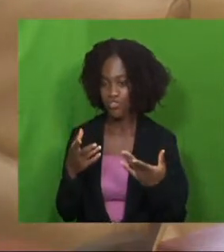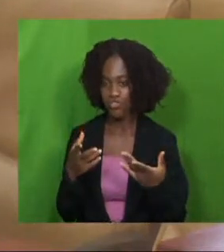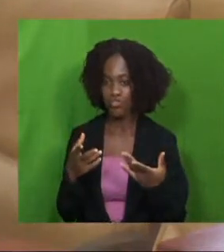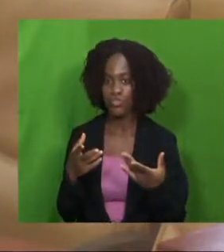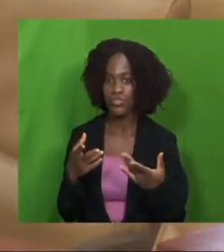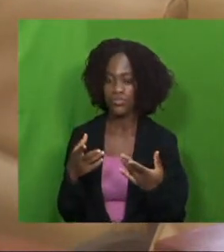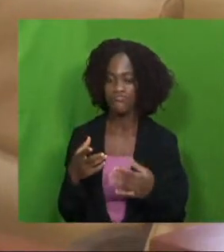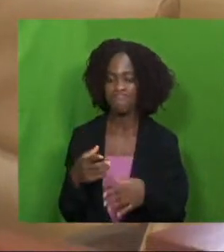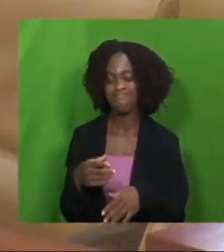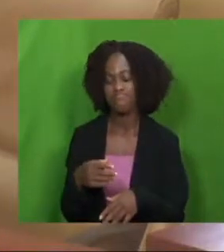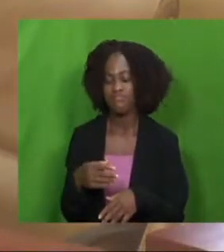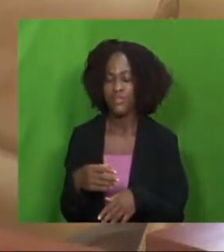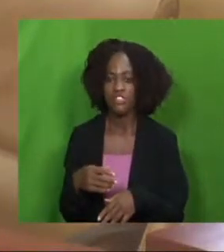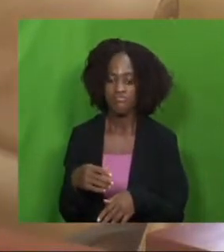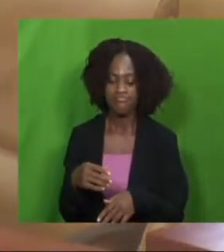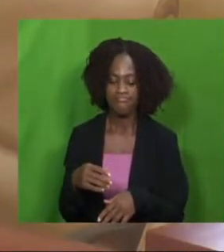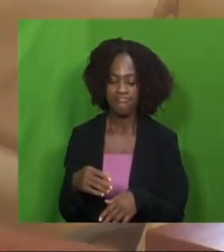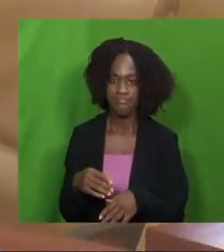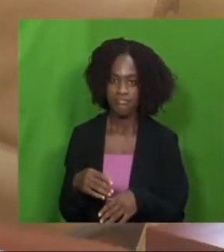to the committee.